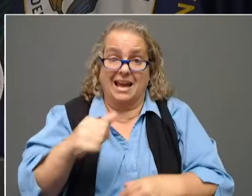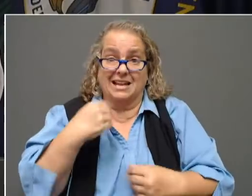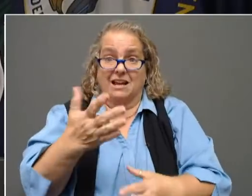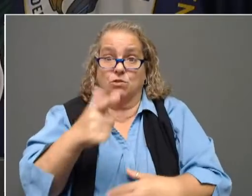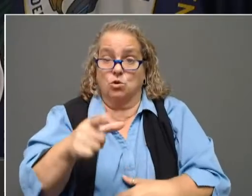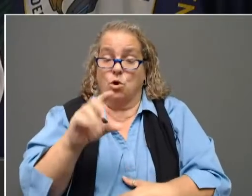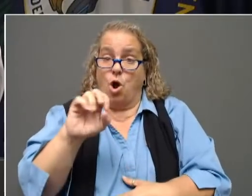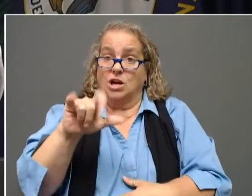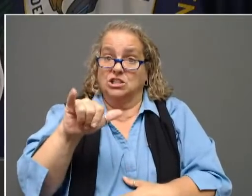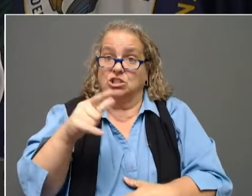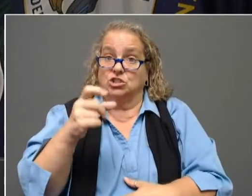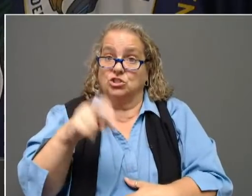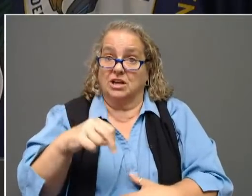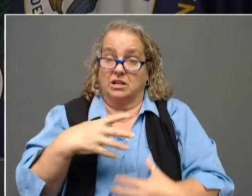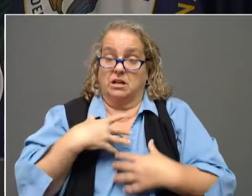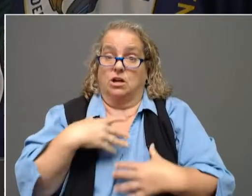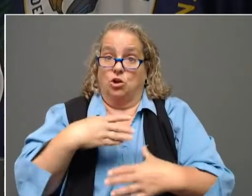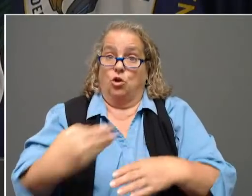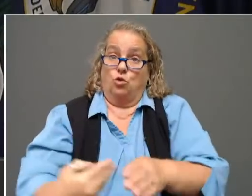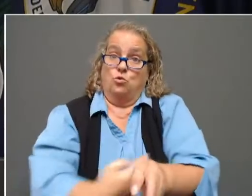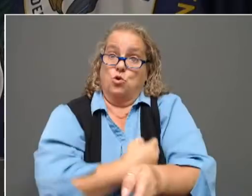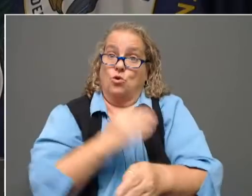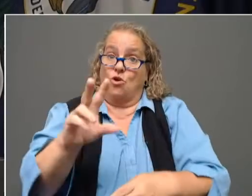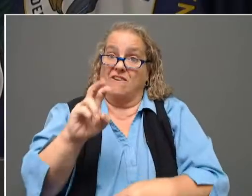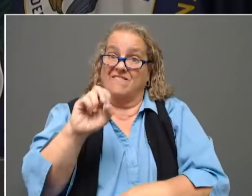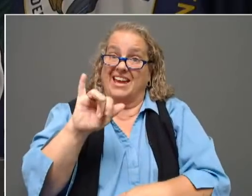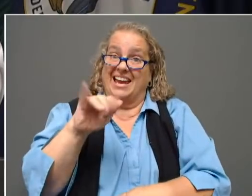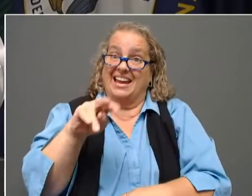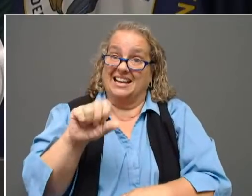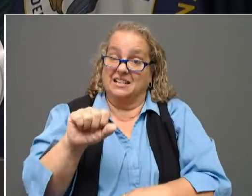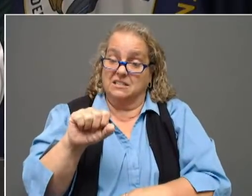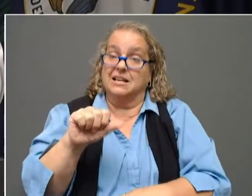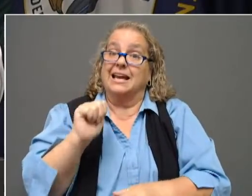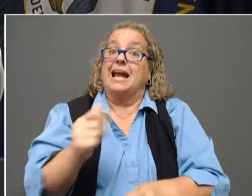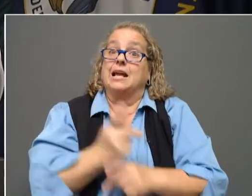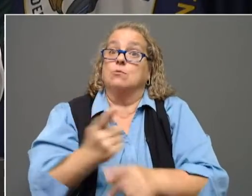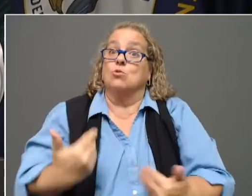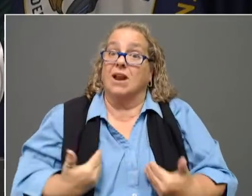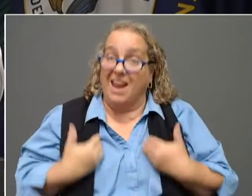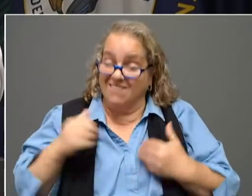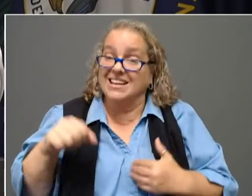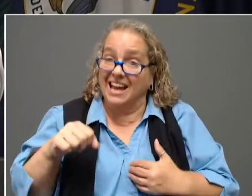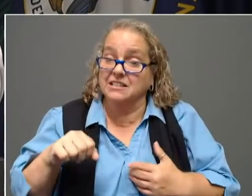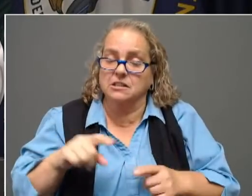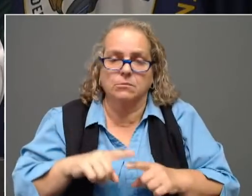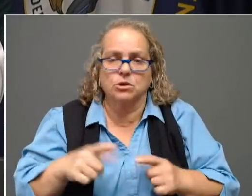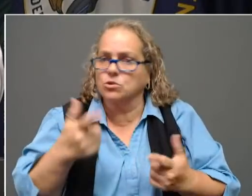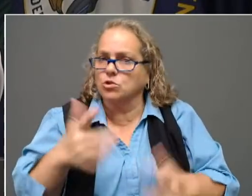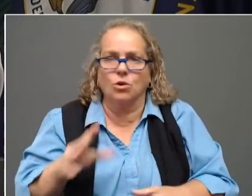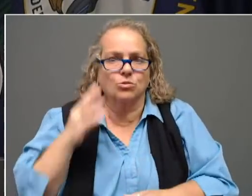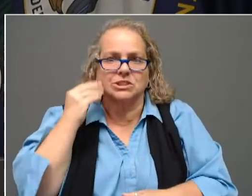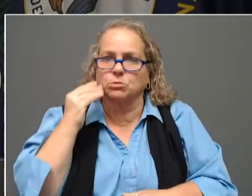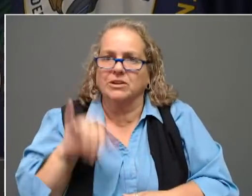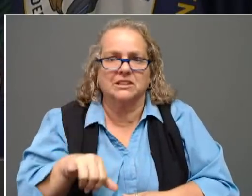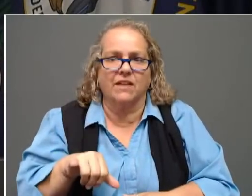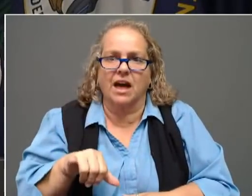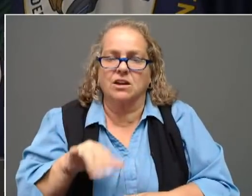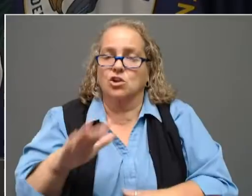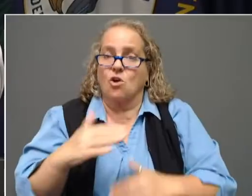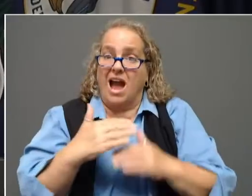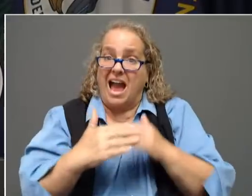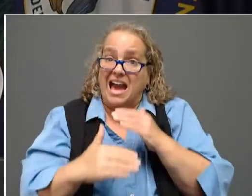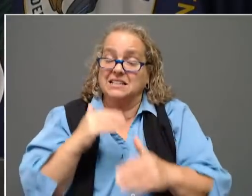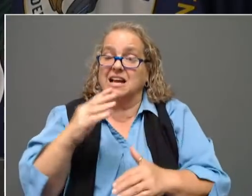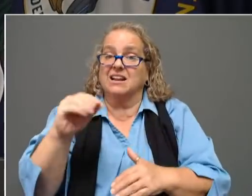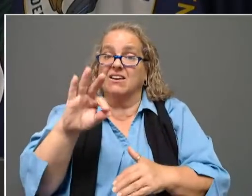we can do to keep you alive. It is not something you ever want to experience. People lose hands and feet and are permanently impaired, and